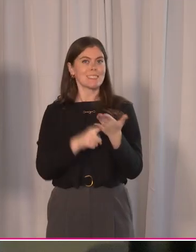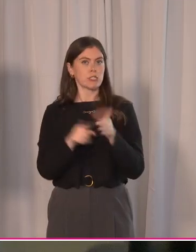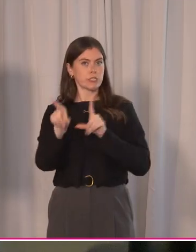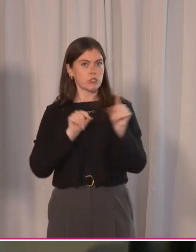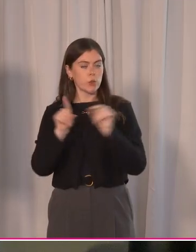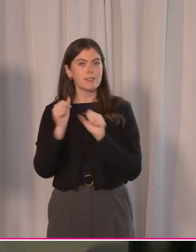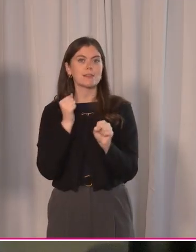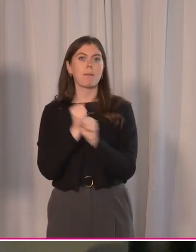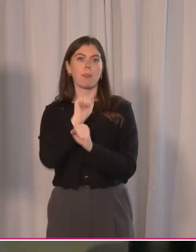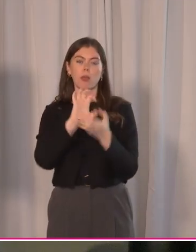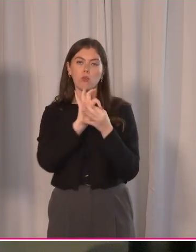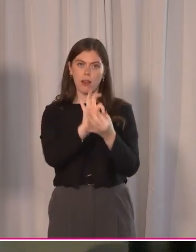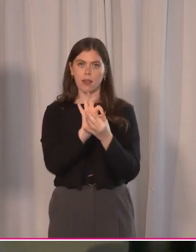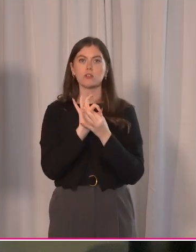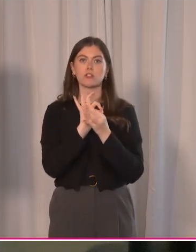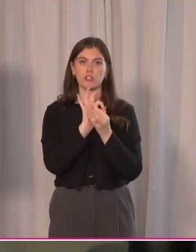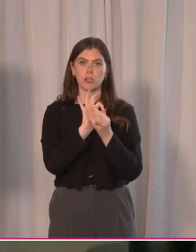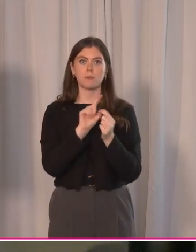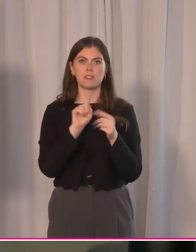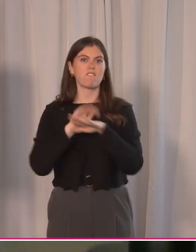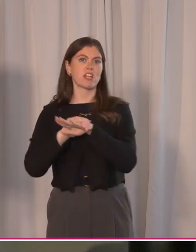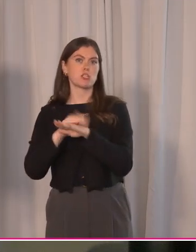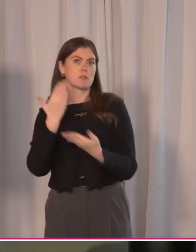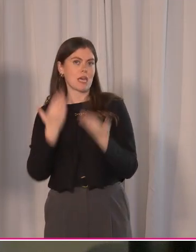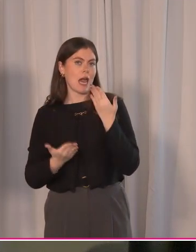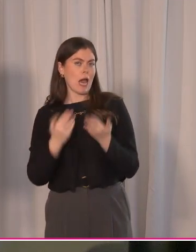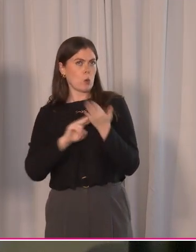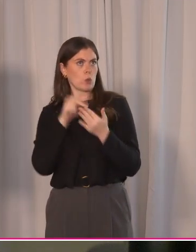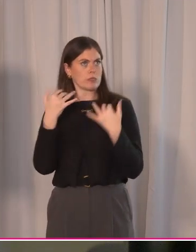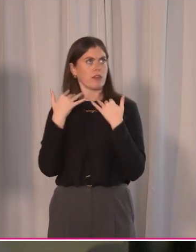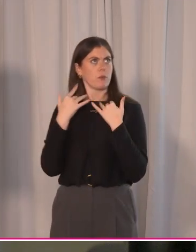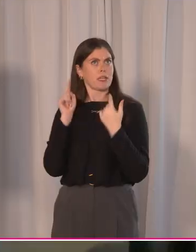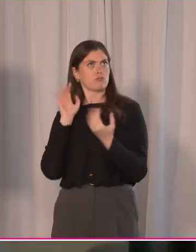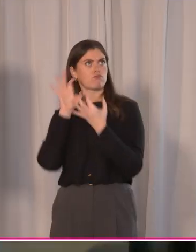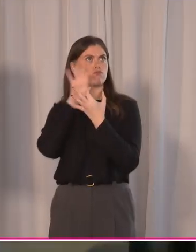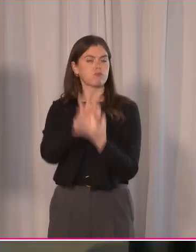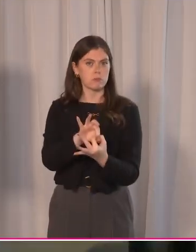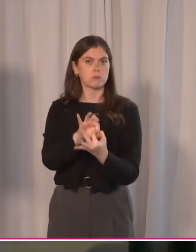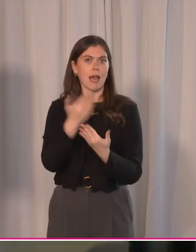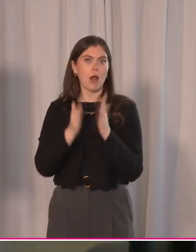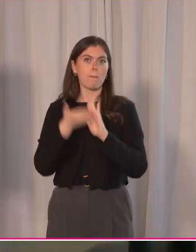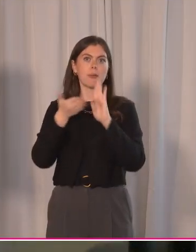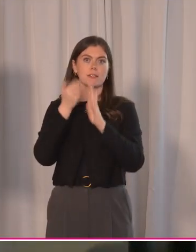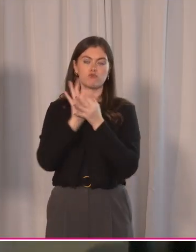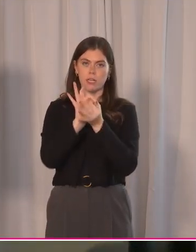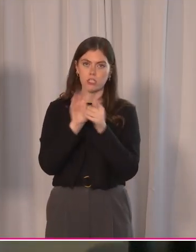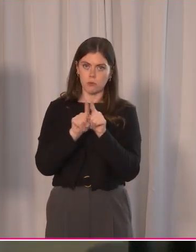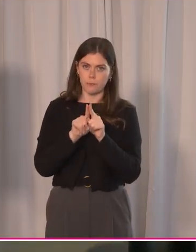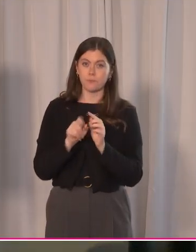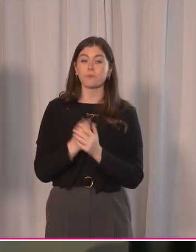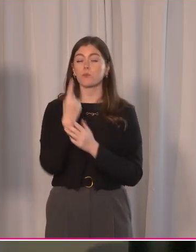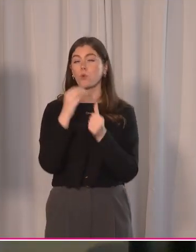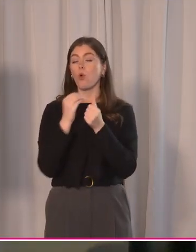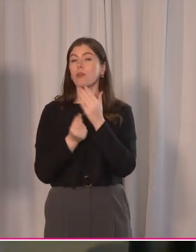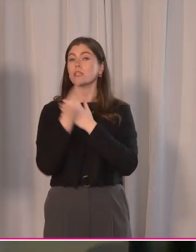the relationships and the friendships that they've got and how they form them. The other big issue that came